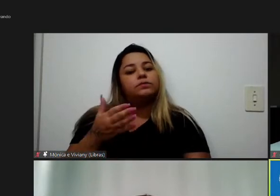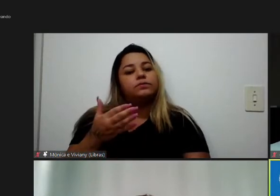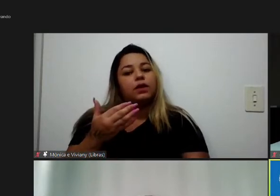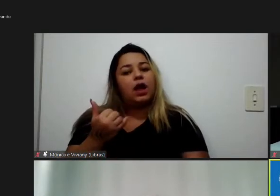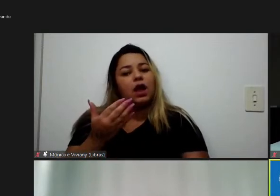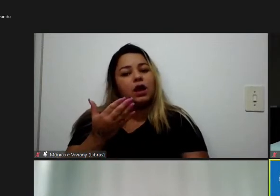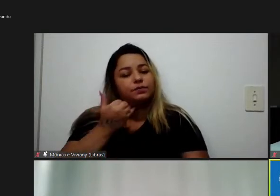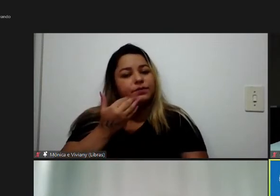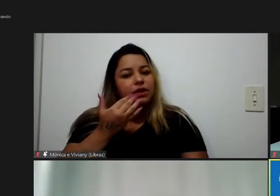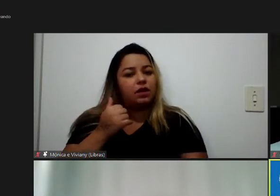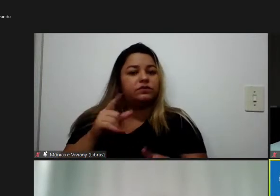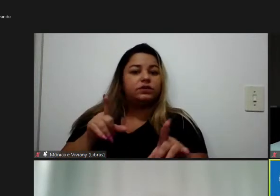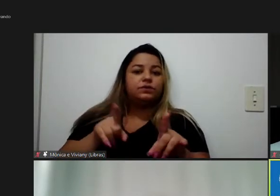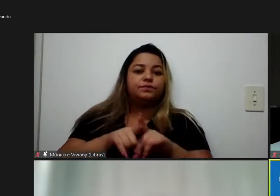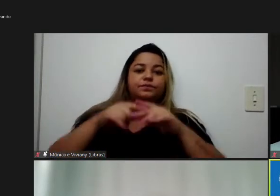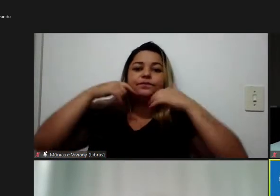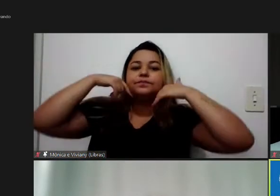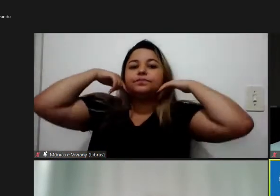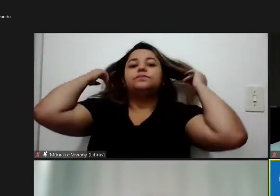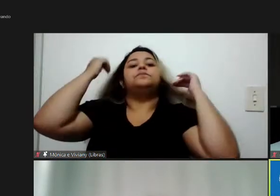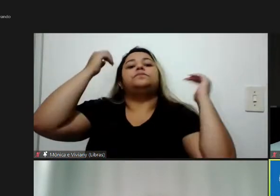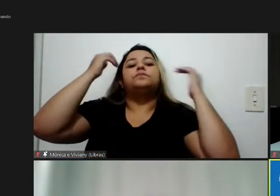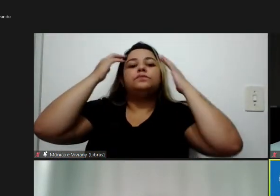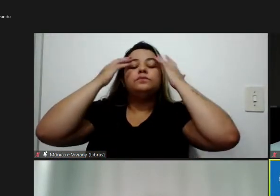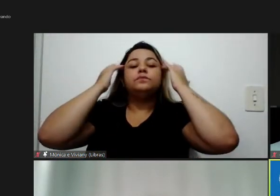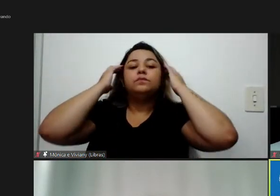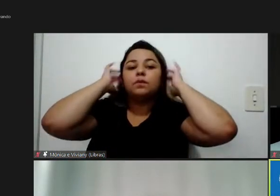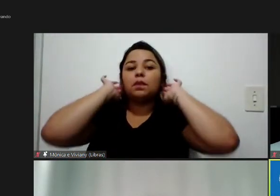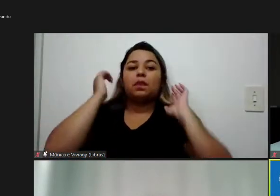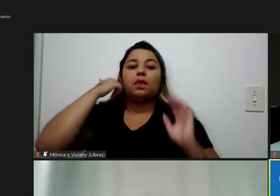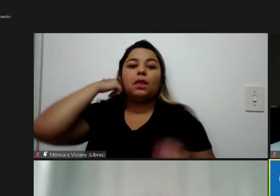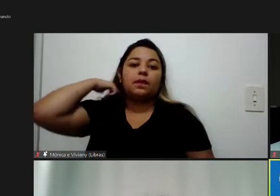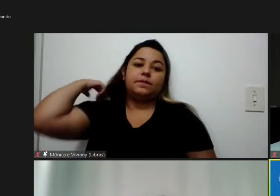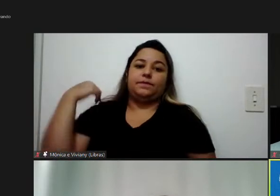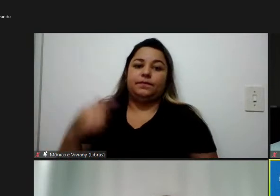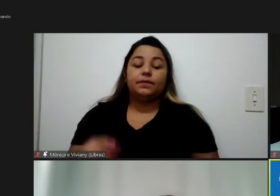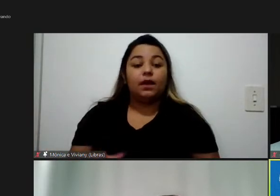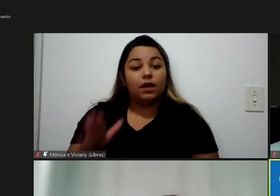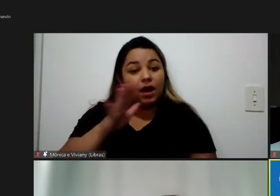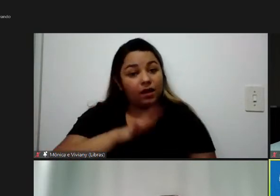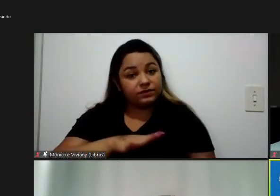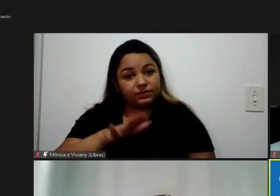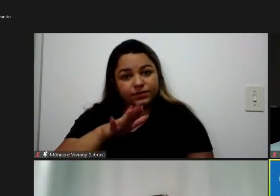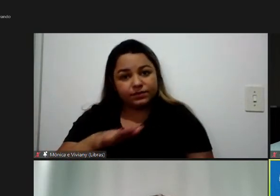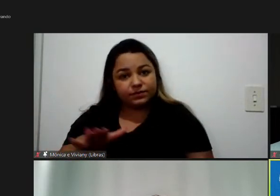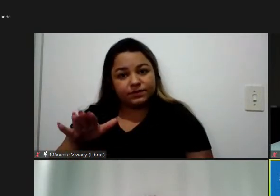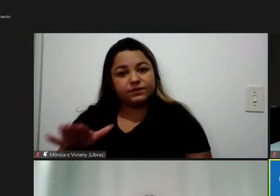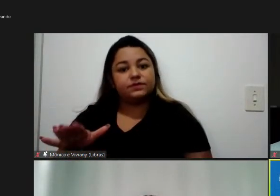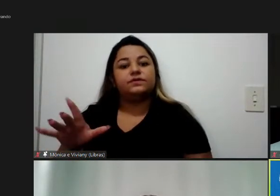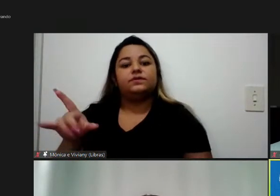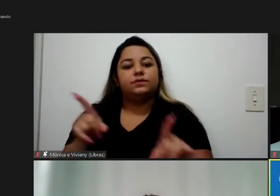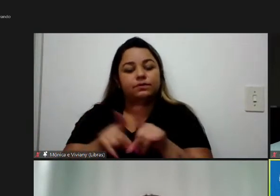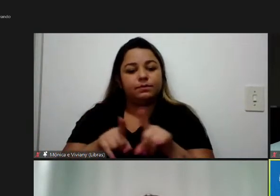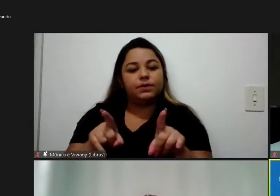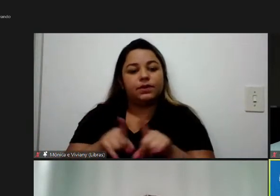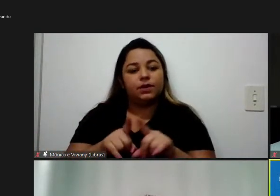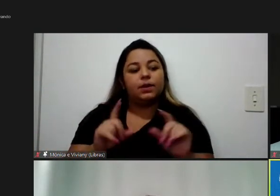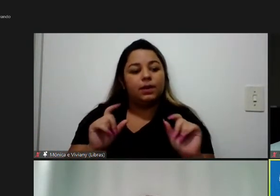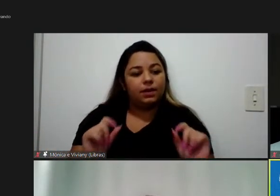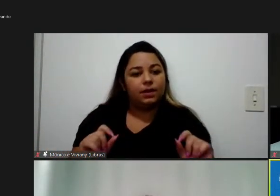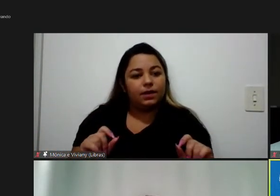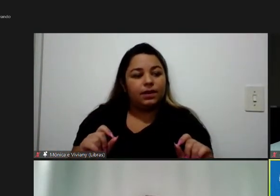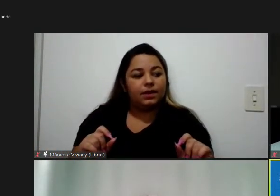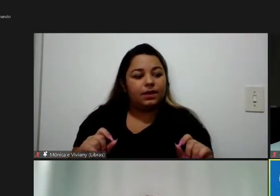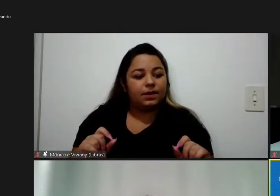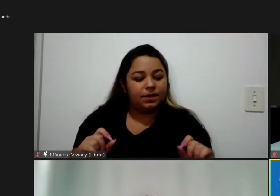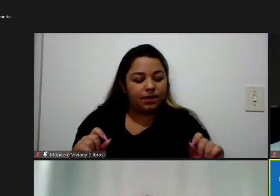Unfortunately, the infant formula manufacturers still appeal to the health